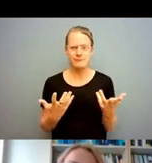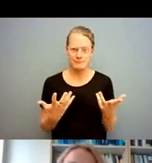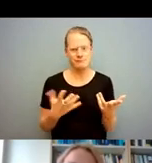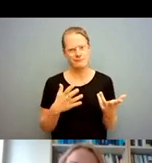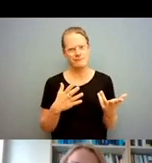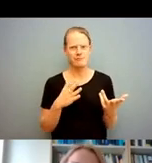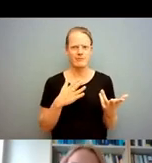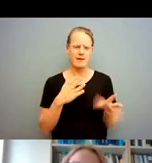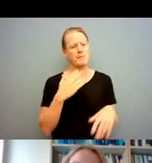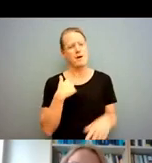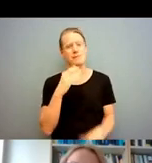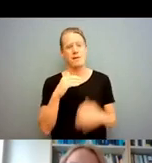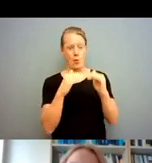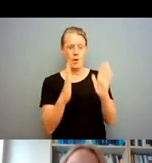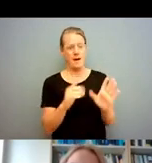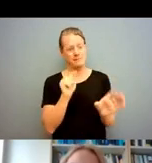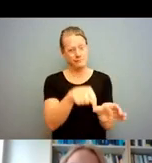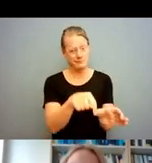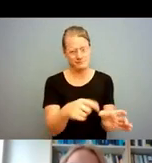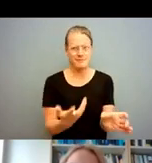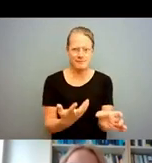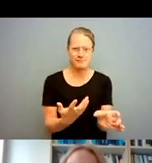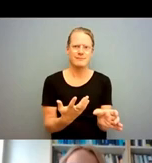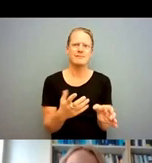rights holders to the right to self-determination.